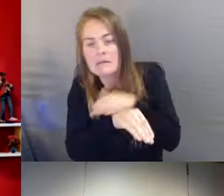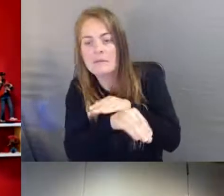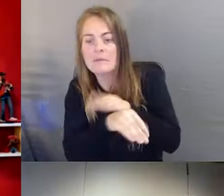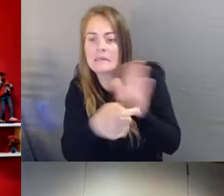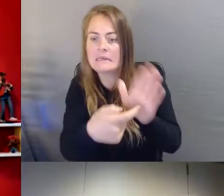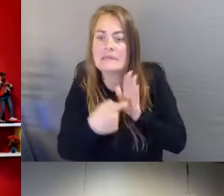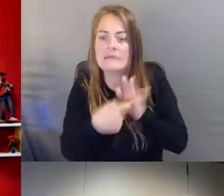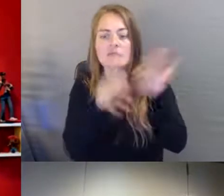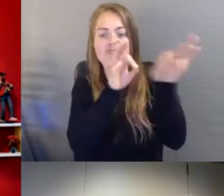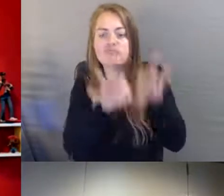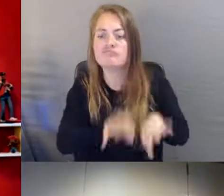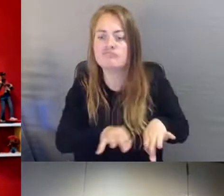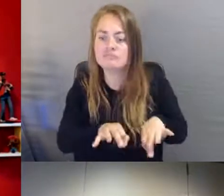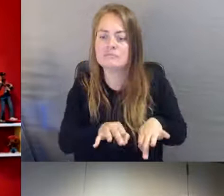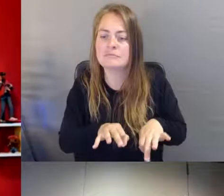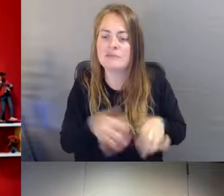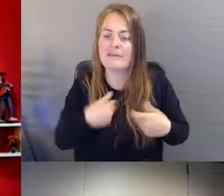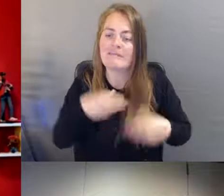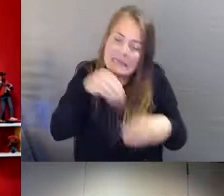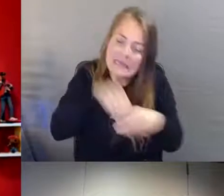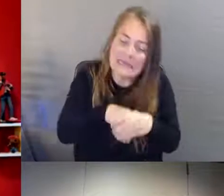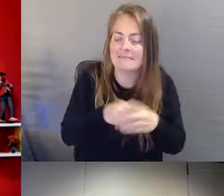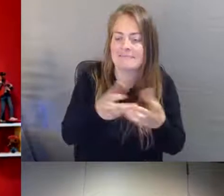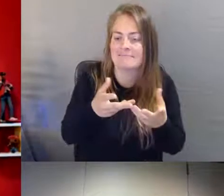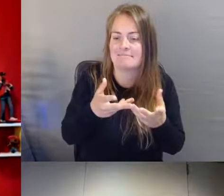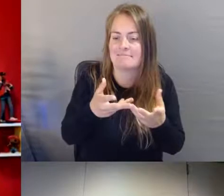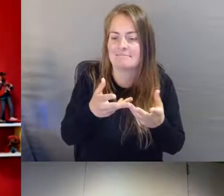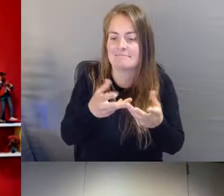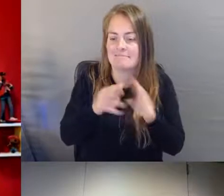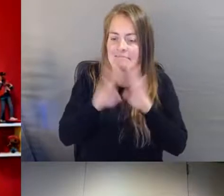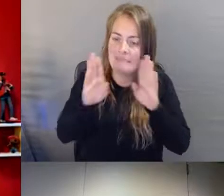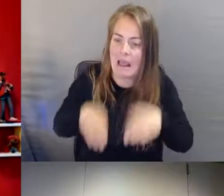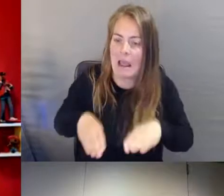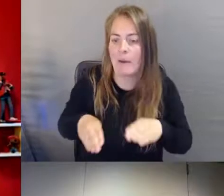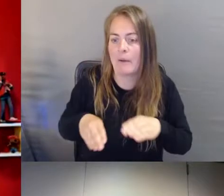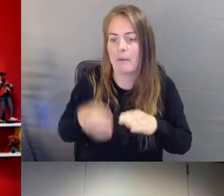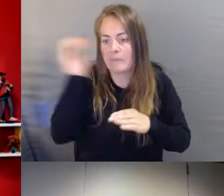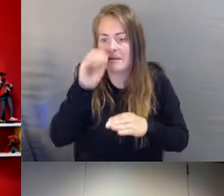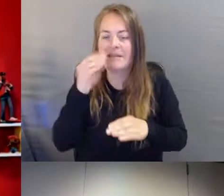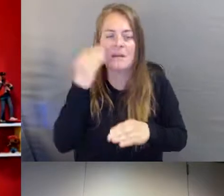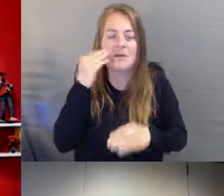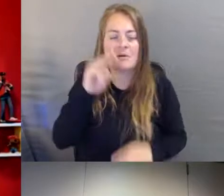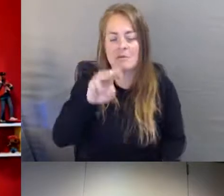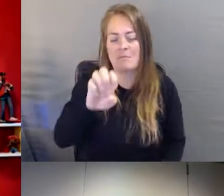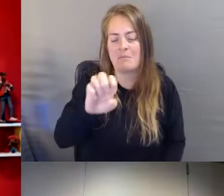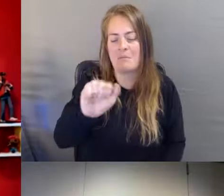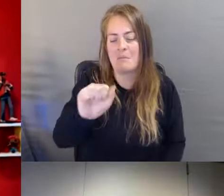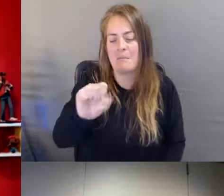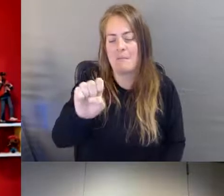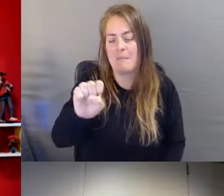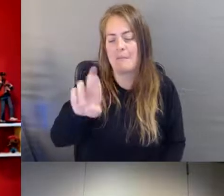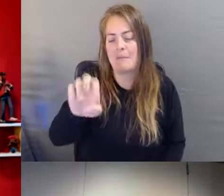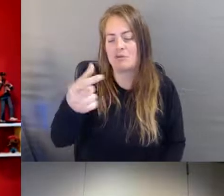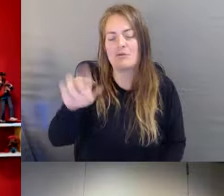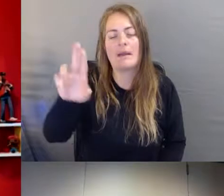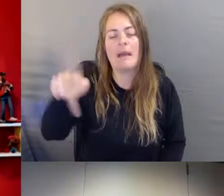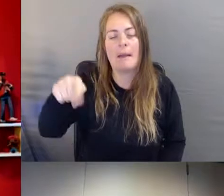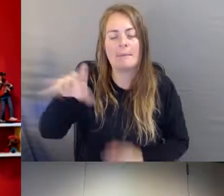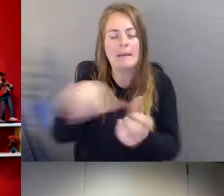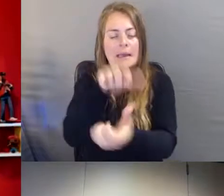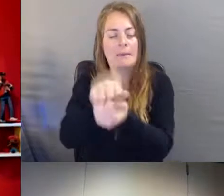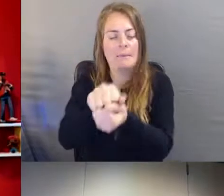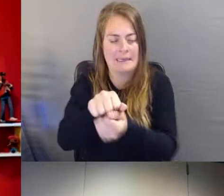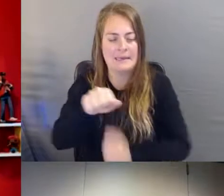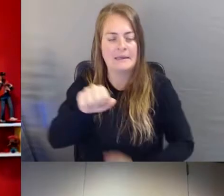about having a group, I know that the city of Surrey has the Measuring Up Committee, MUP, it's actually really